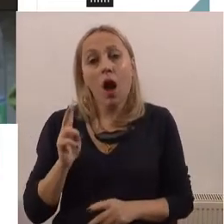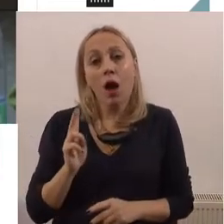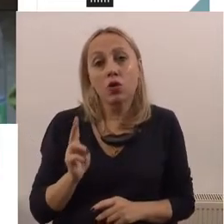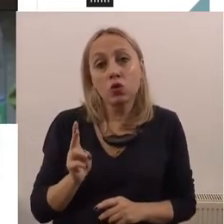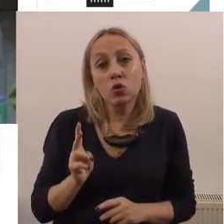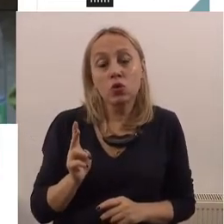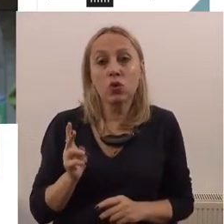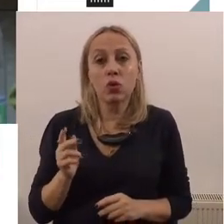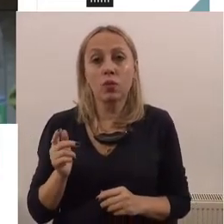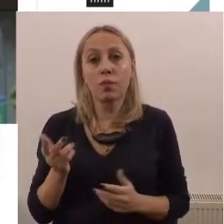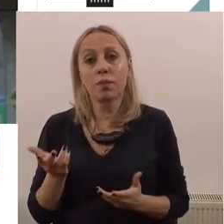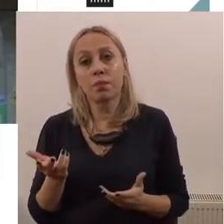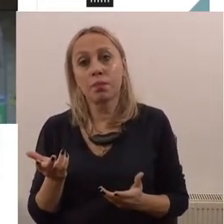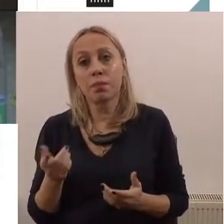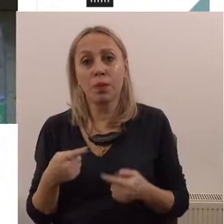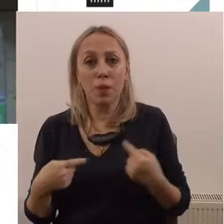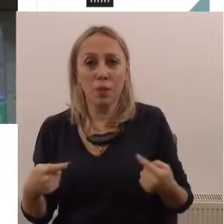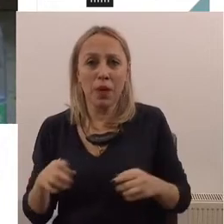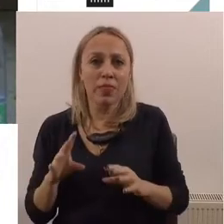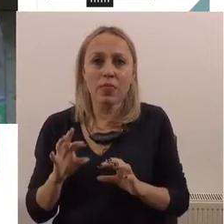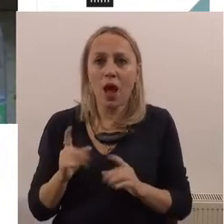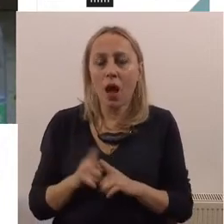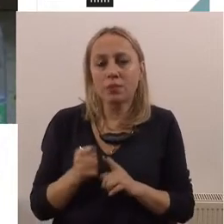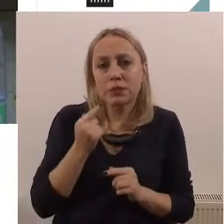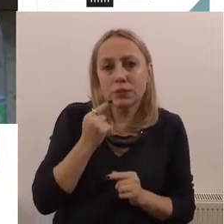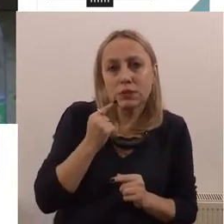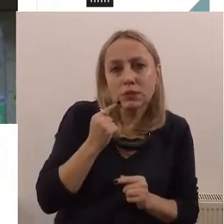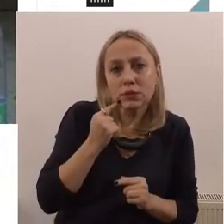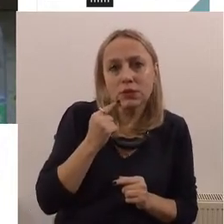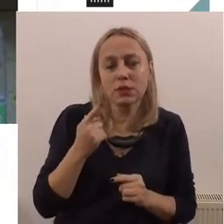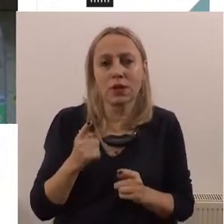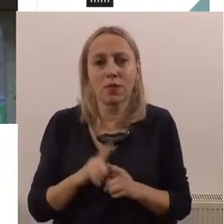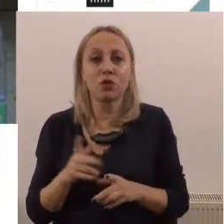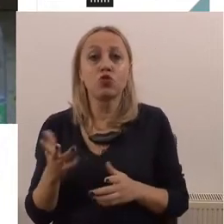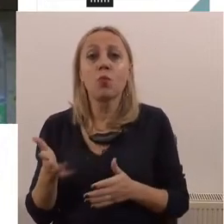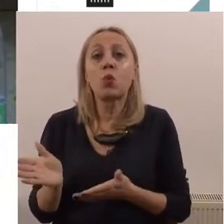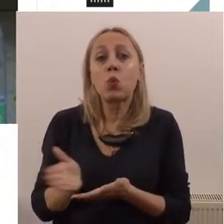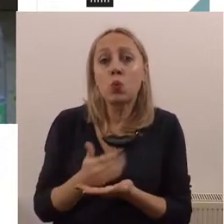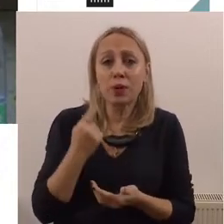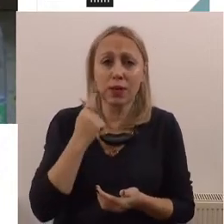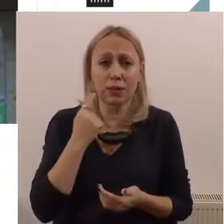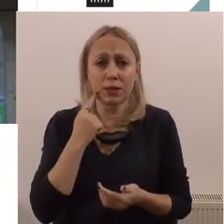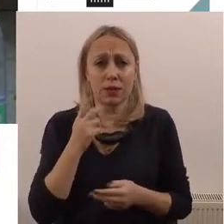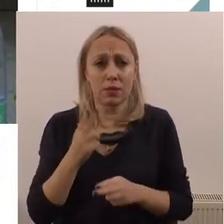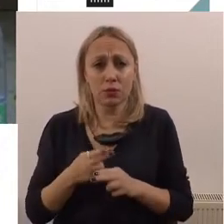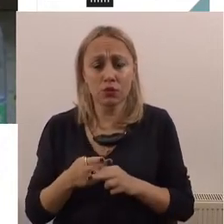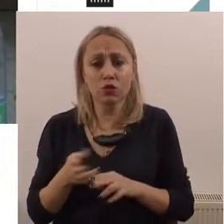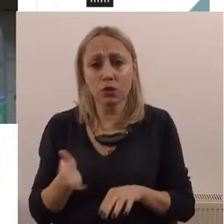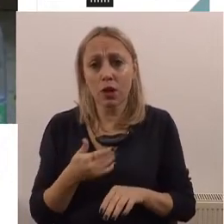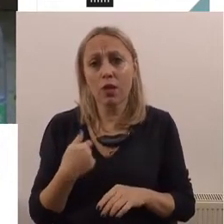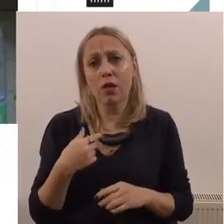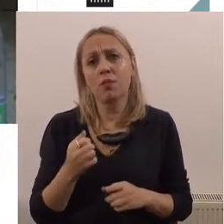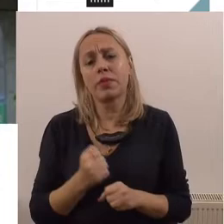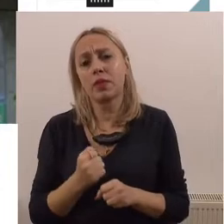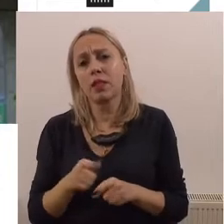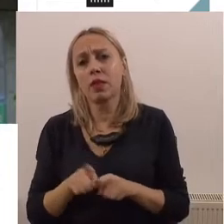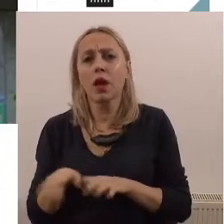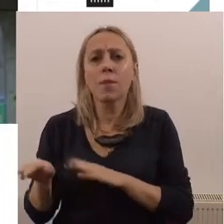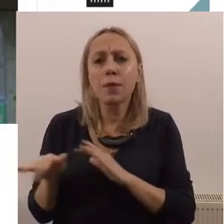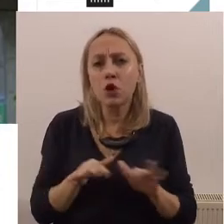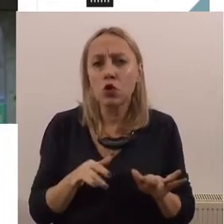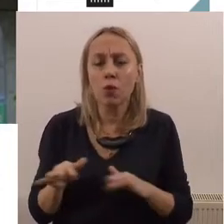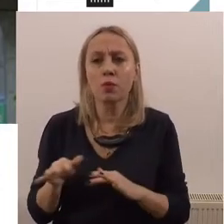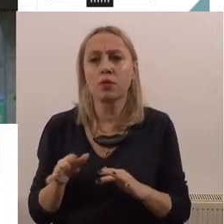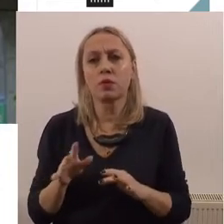working with the visitors with disabilities. So there was a feeling of awkwardness. And in order to remove